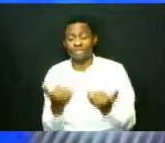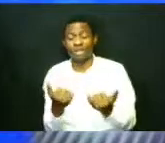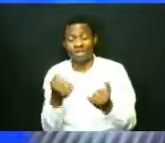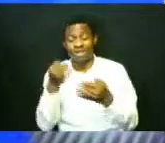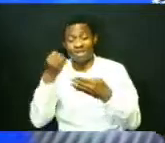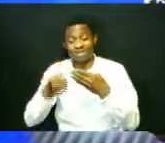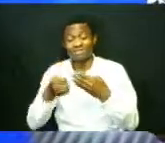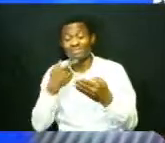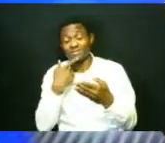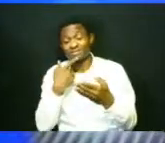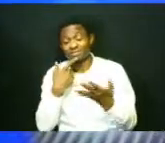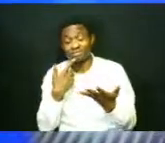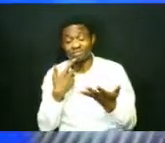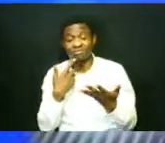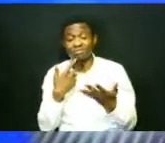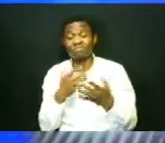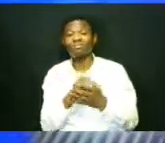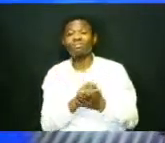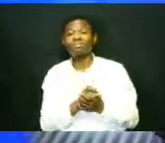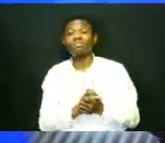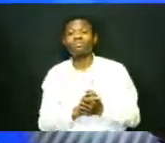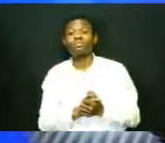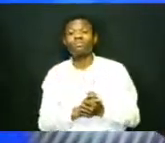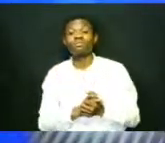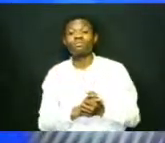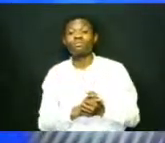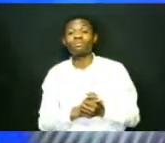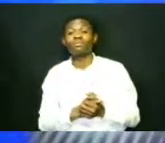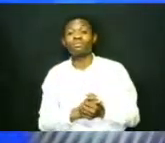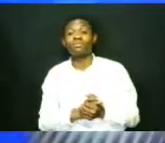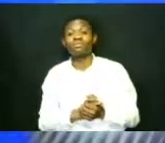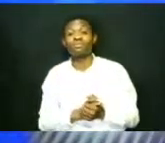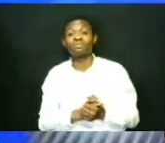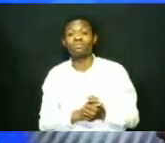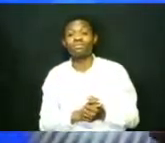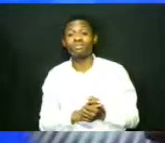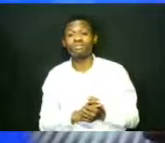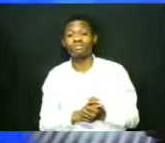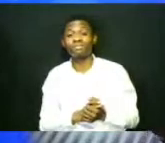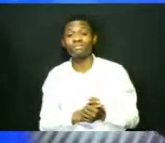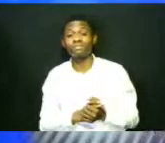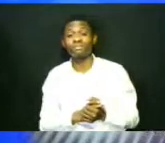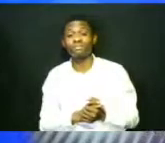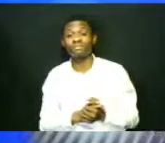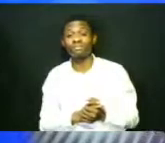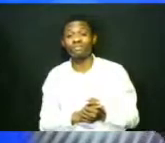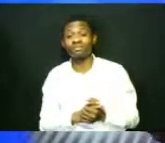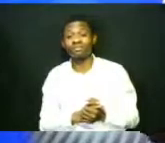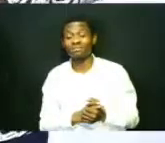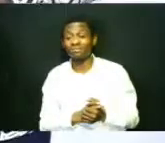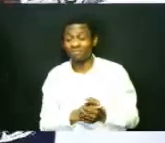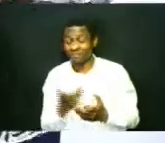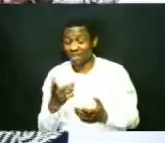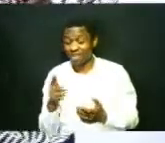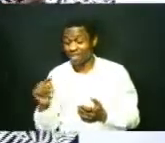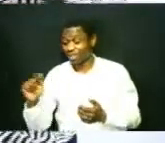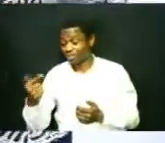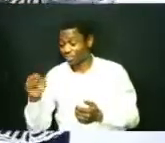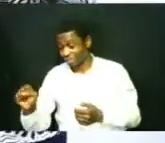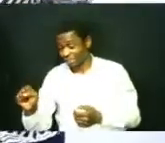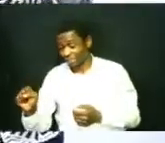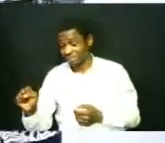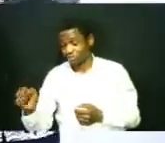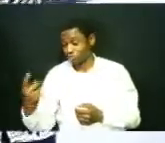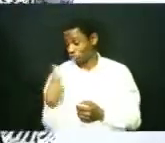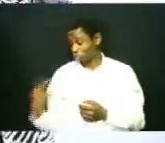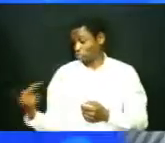Amen. You see? Yeah. The general secretary and myself never discussed our sermons. Bra,